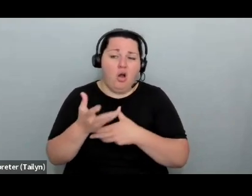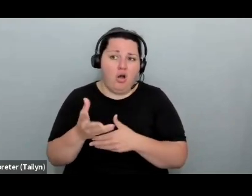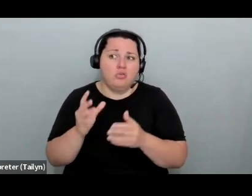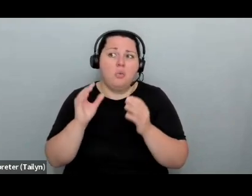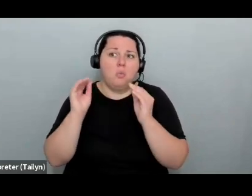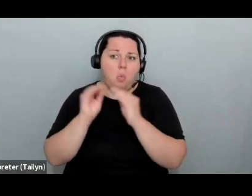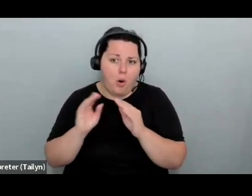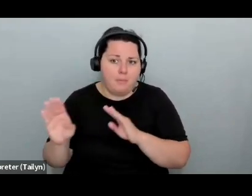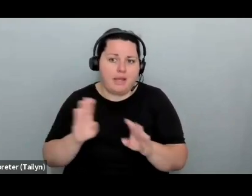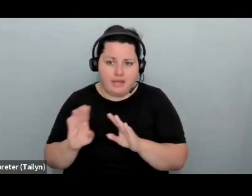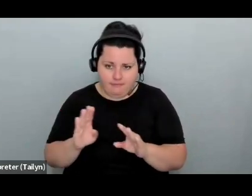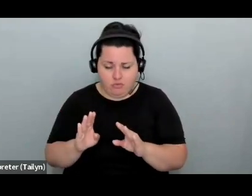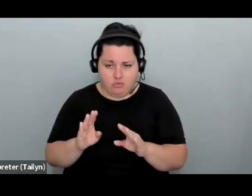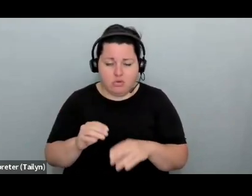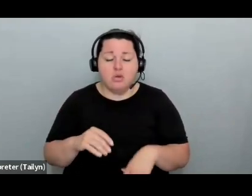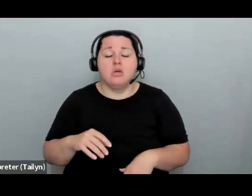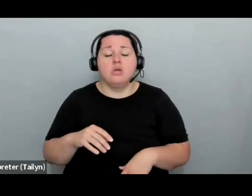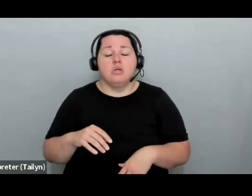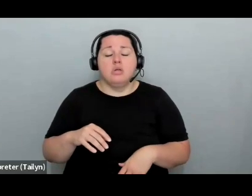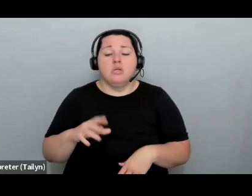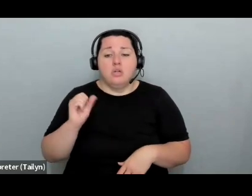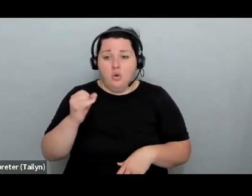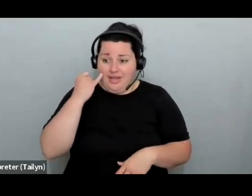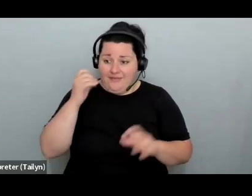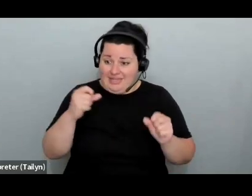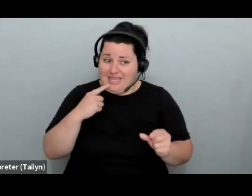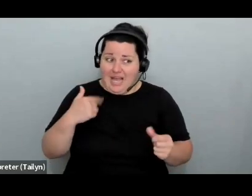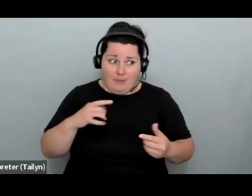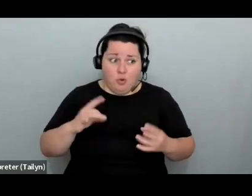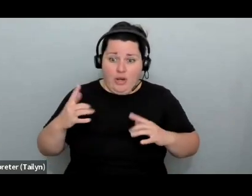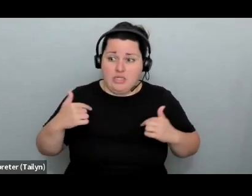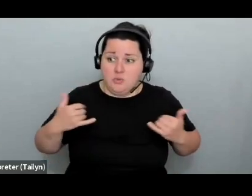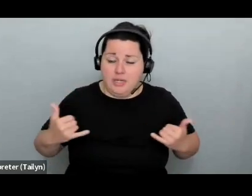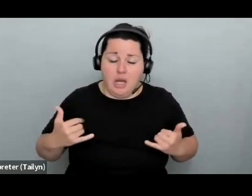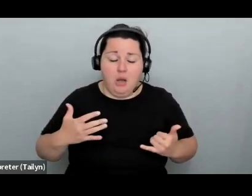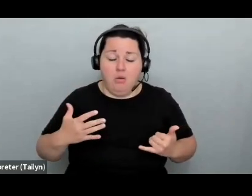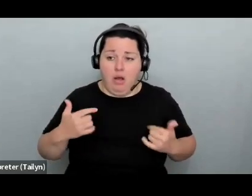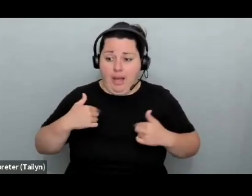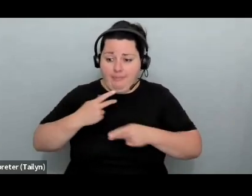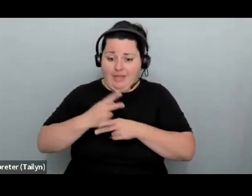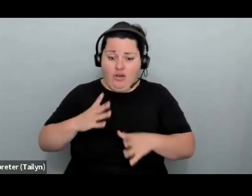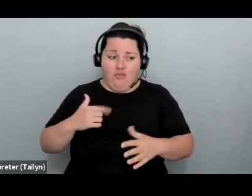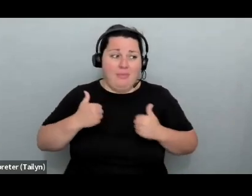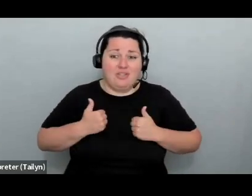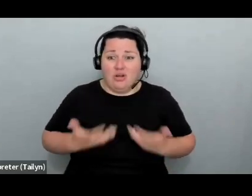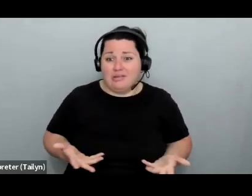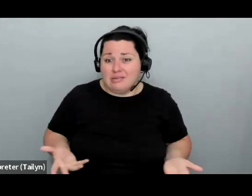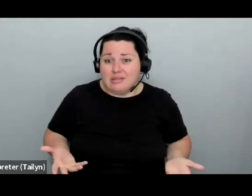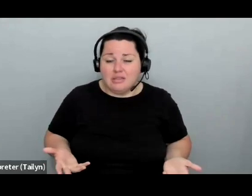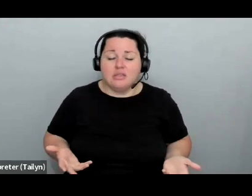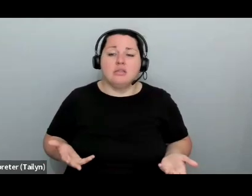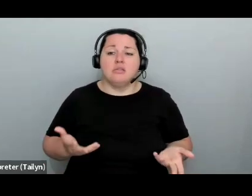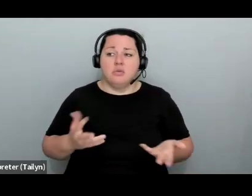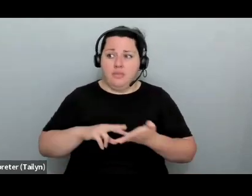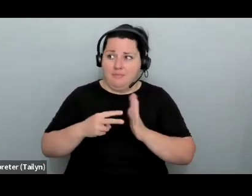people. And so if I'm able to say I am in crisis and maybe it is my crisis as the caregiver because I'm exhausted, I should be able to